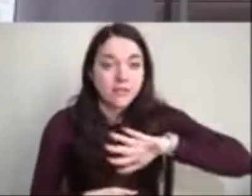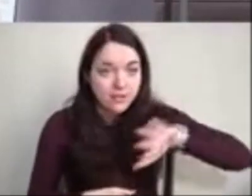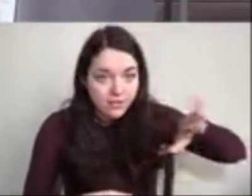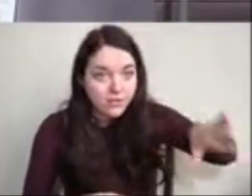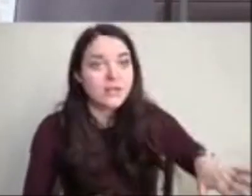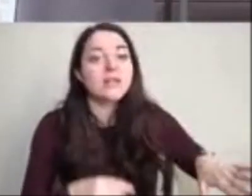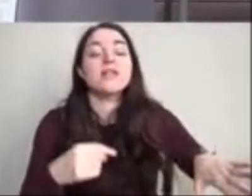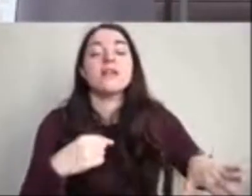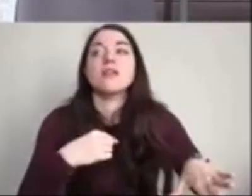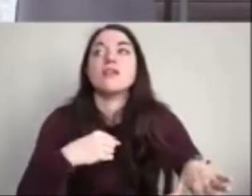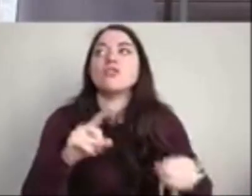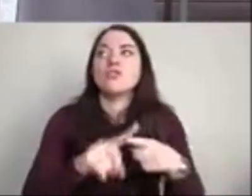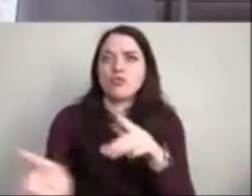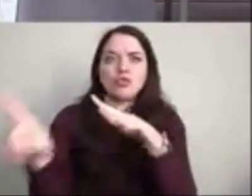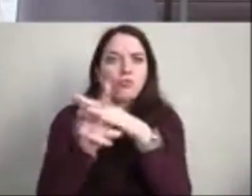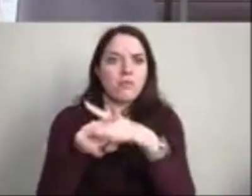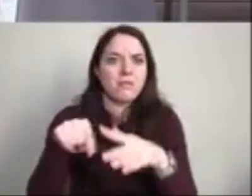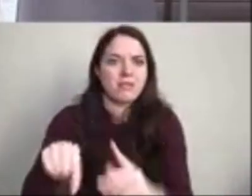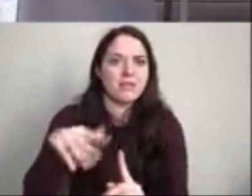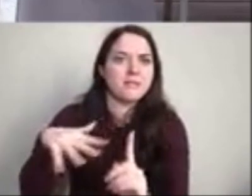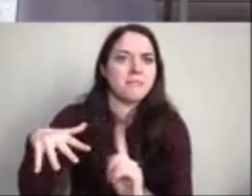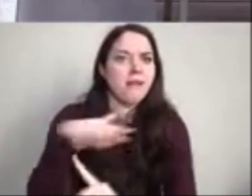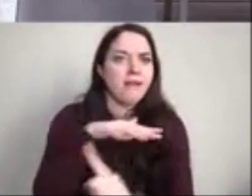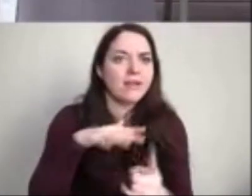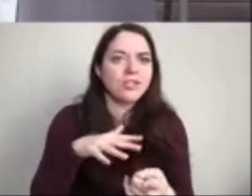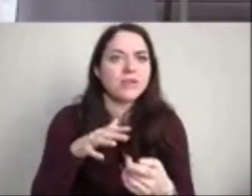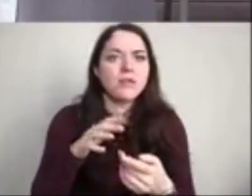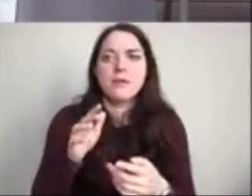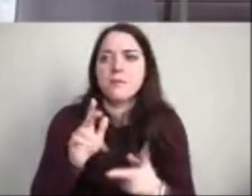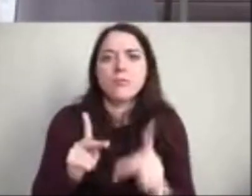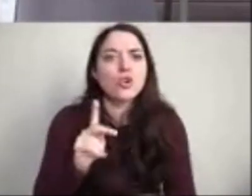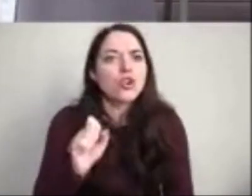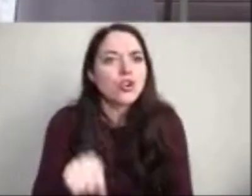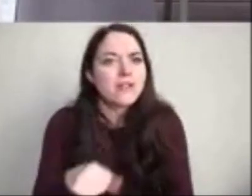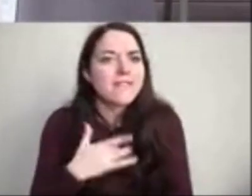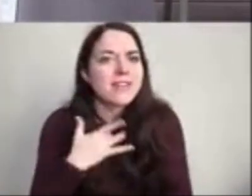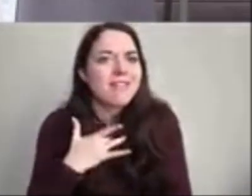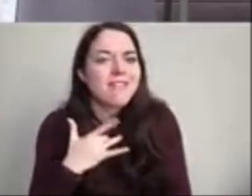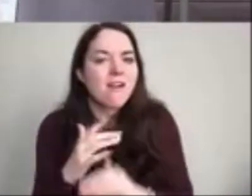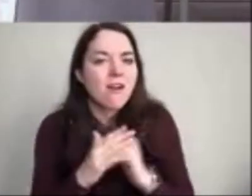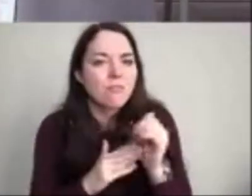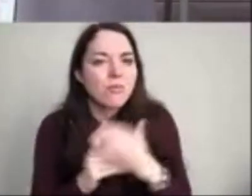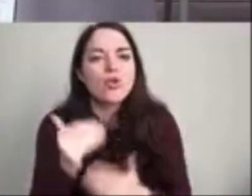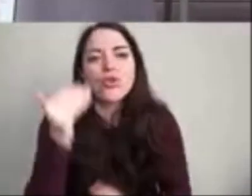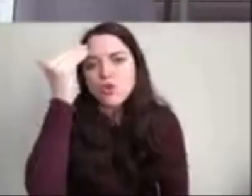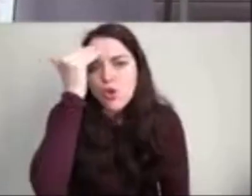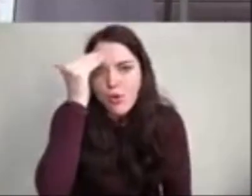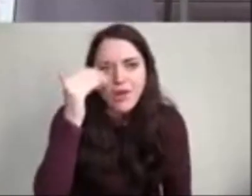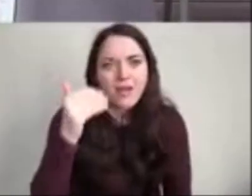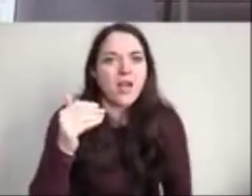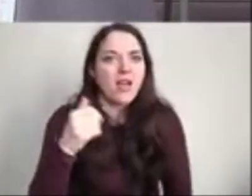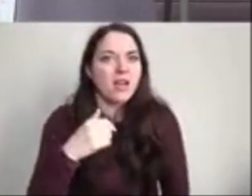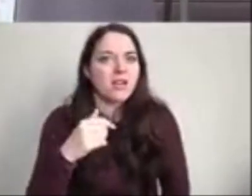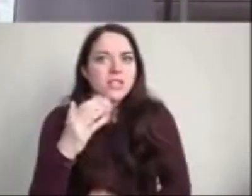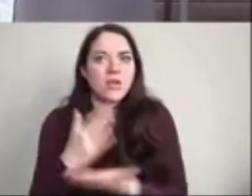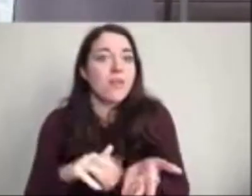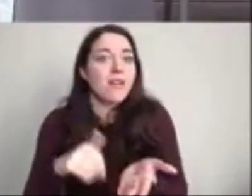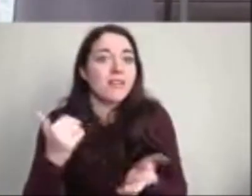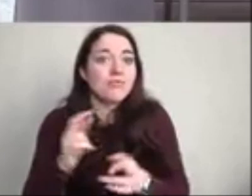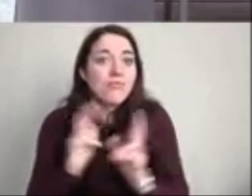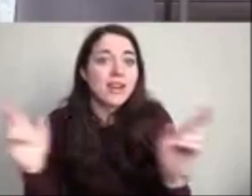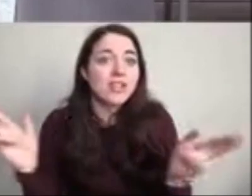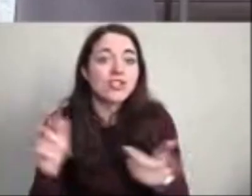so that people could feel comfortable knowing that there was someone else out here ready to help them, listen to